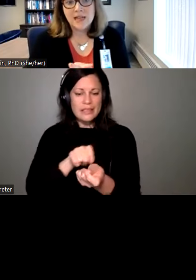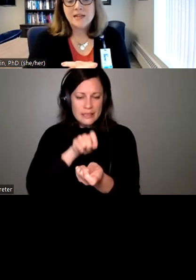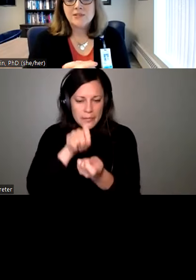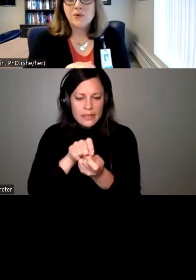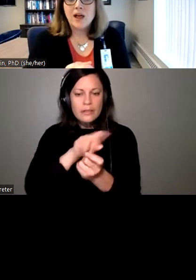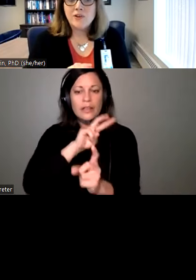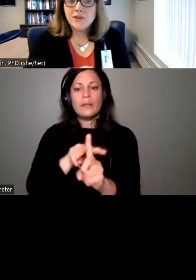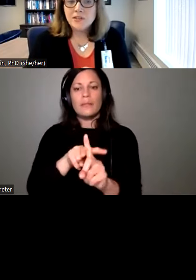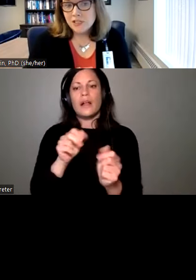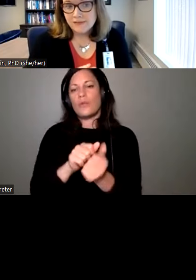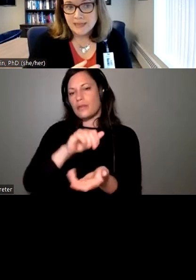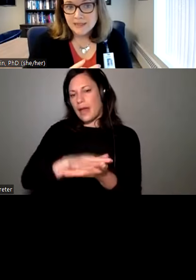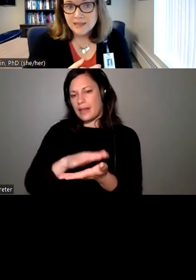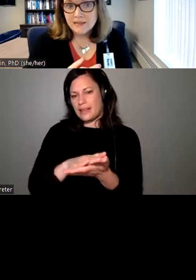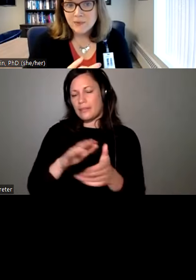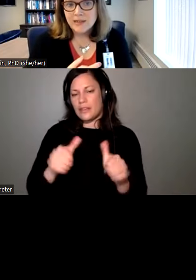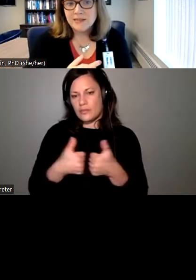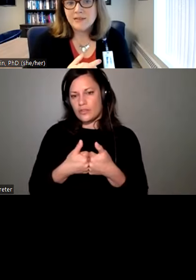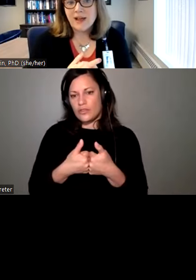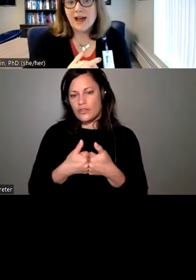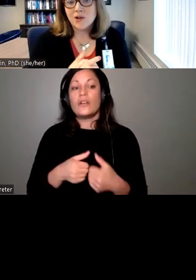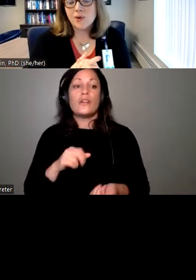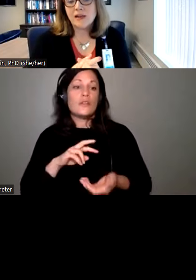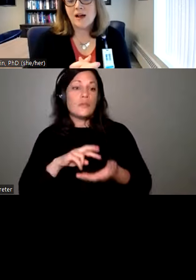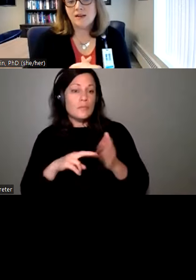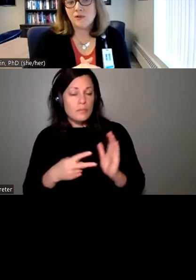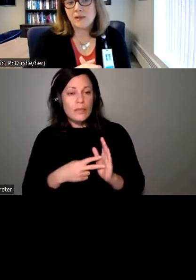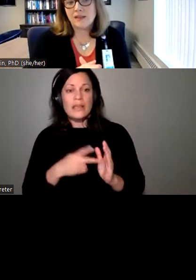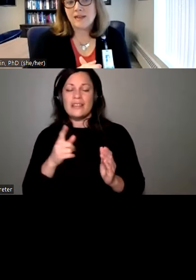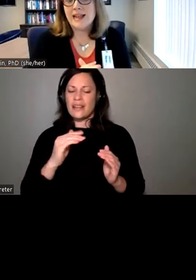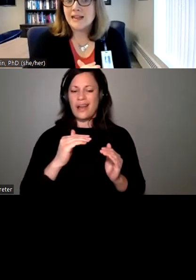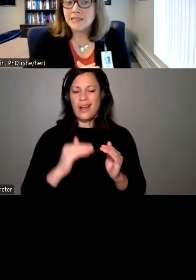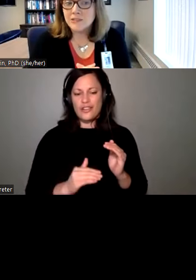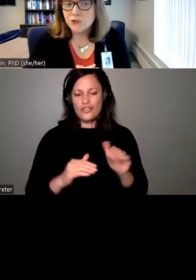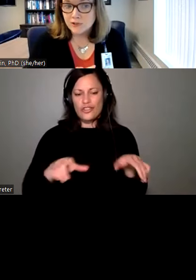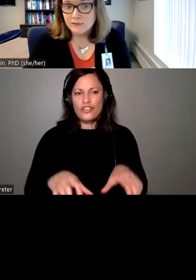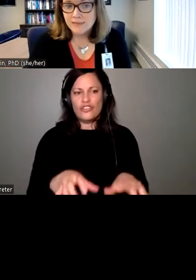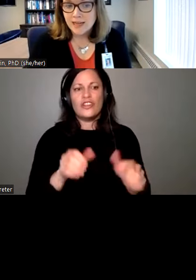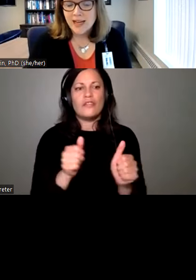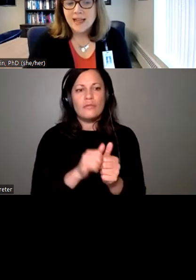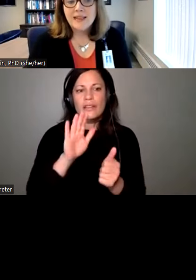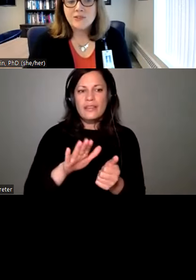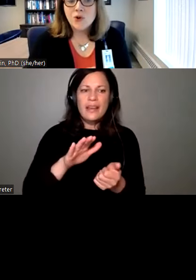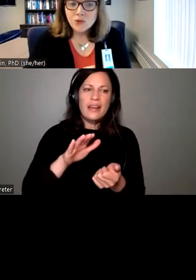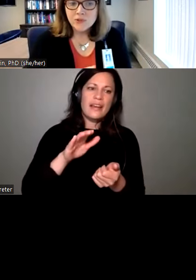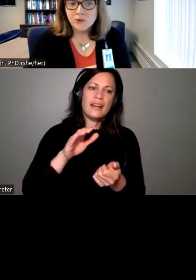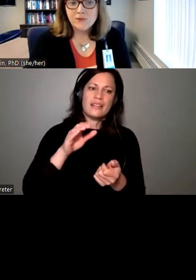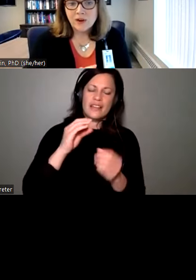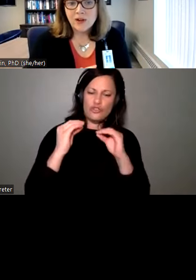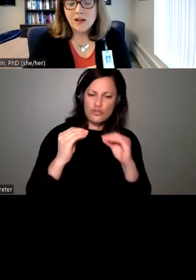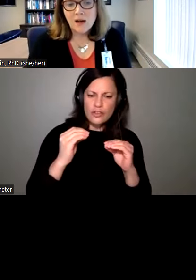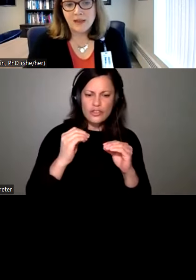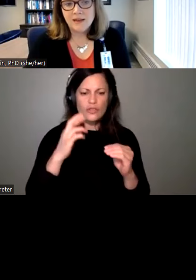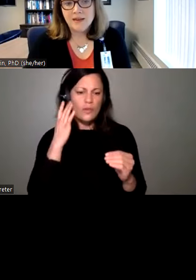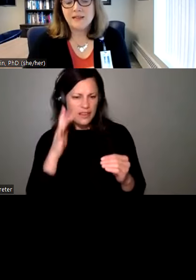difficulties. So underachievement in the presence of adequate cognitive abilities and instruction. These are also